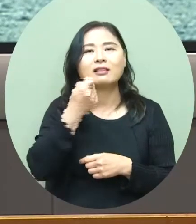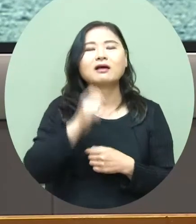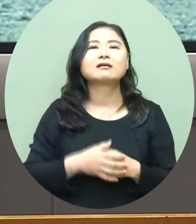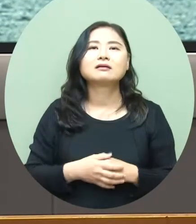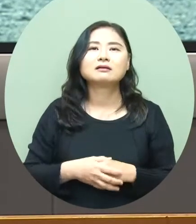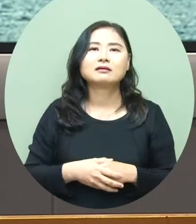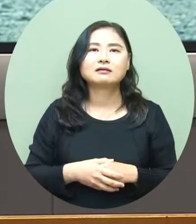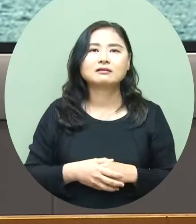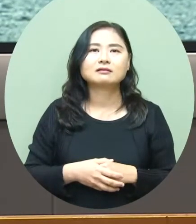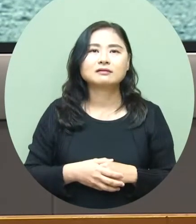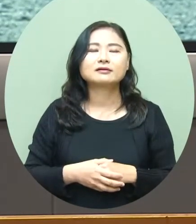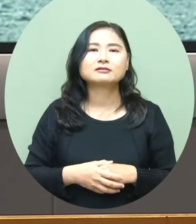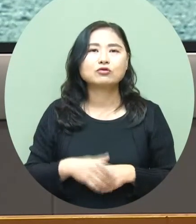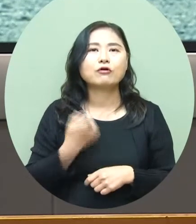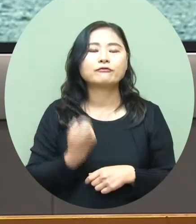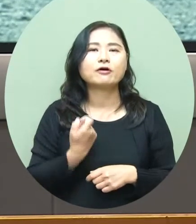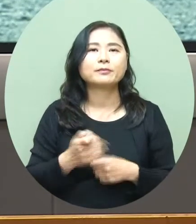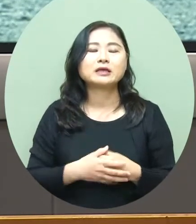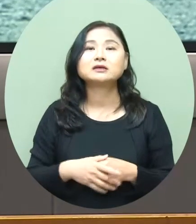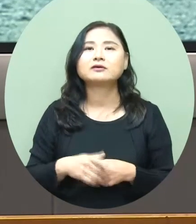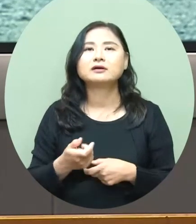more familiar with the RT test.